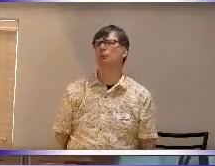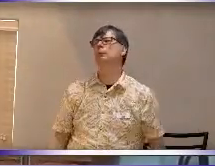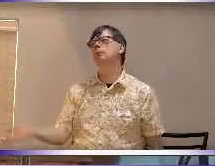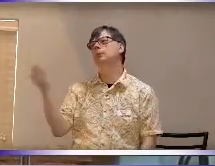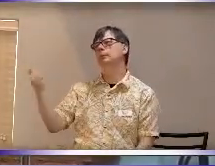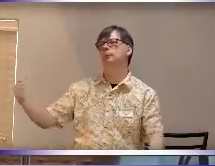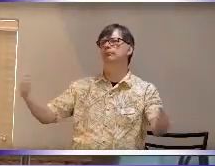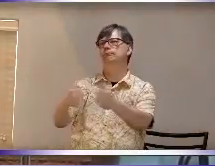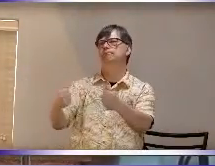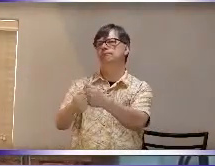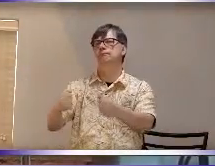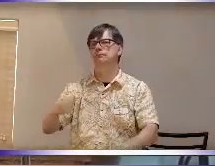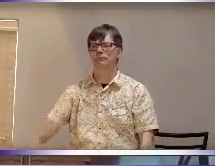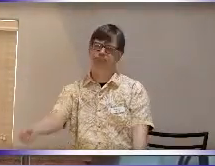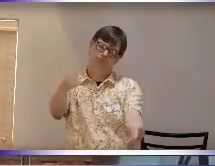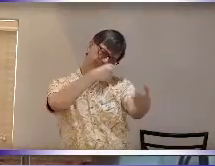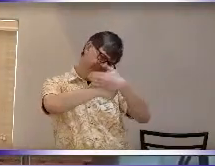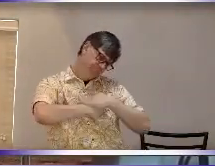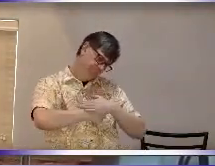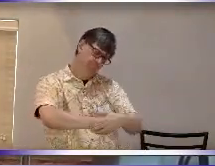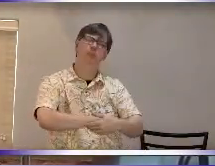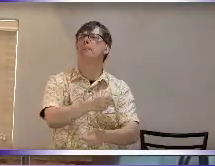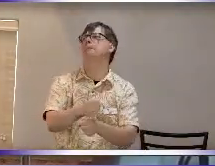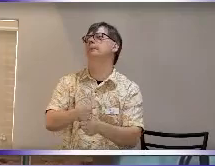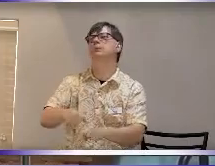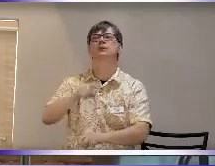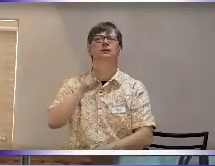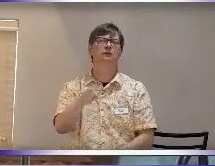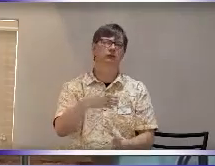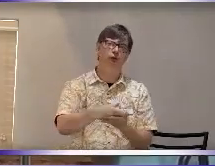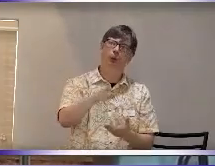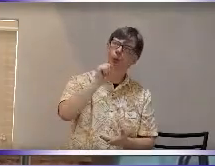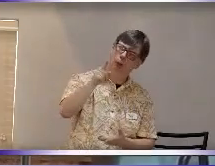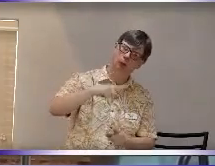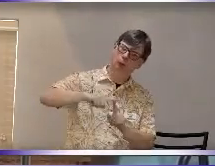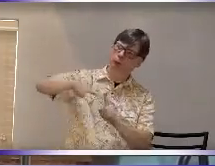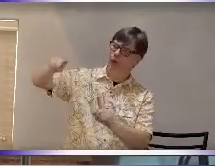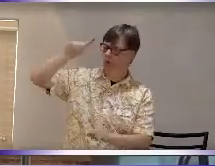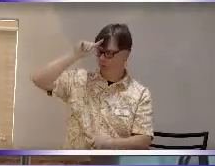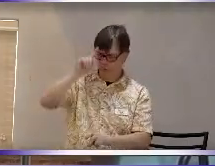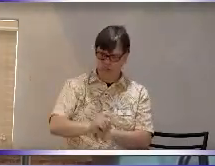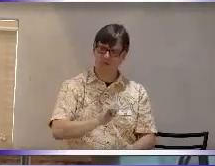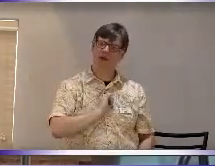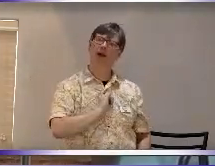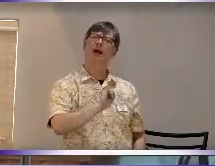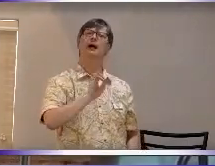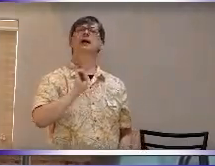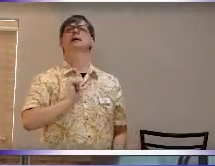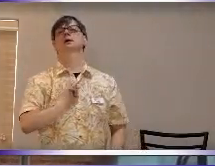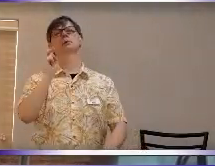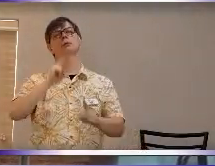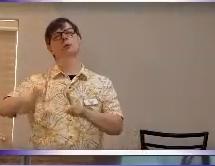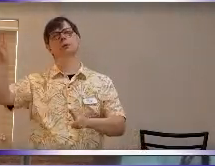to fight or defend or make someone wrong and prove that I, after all, am right.